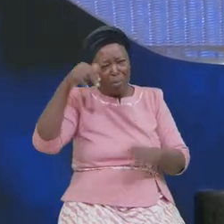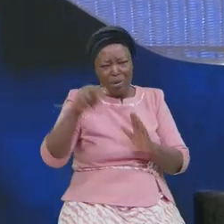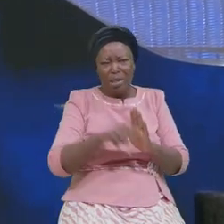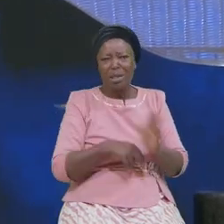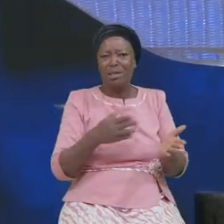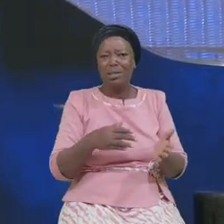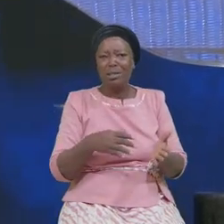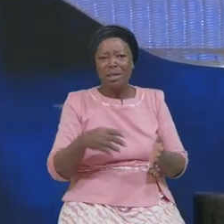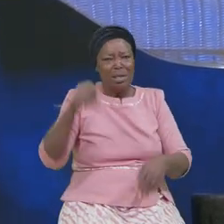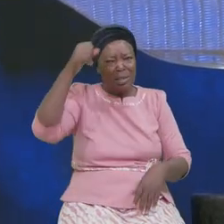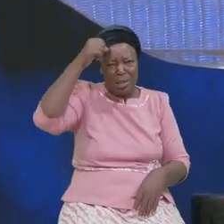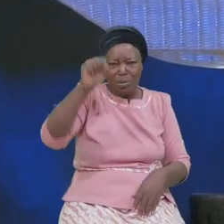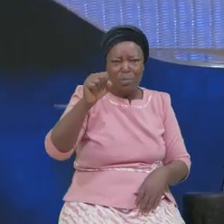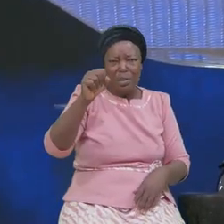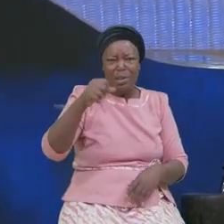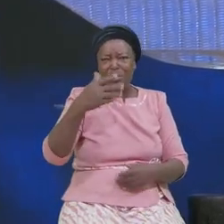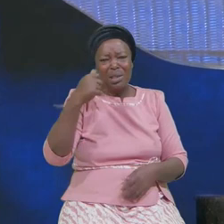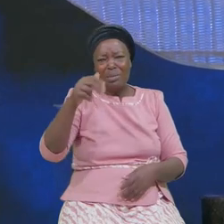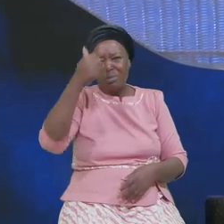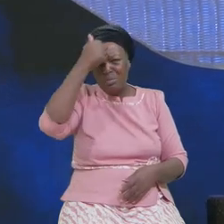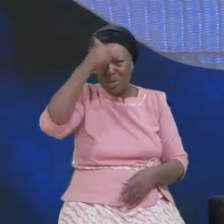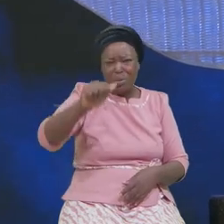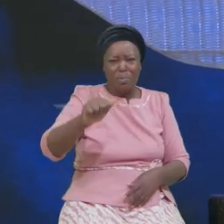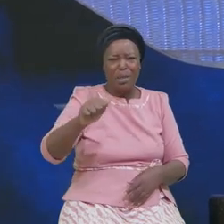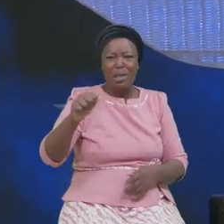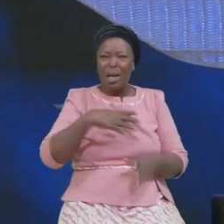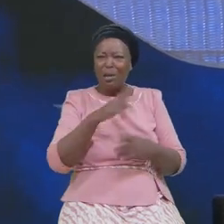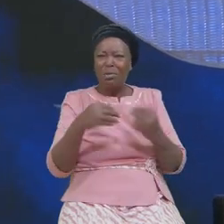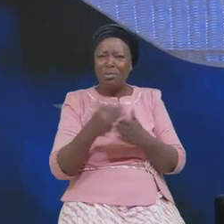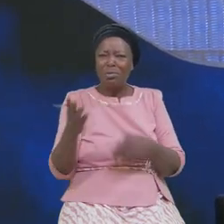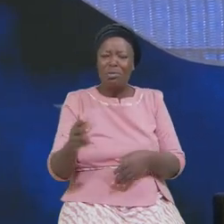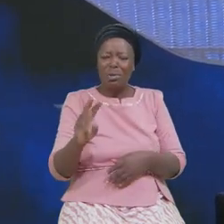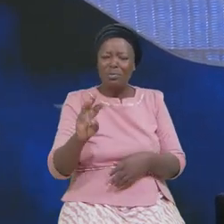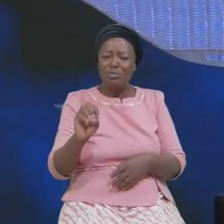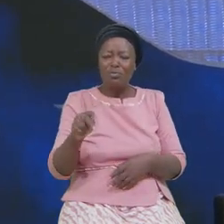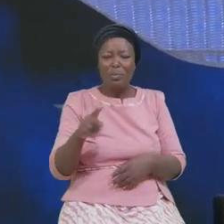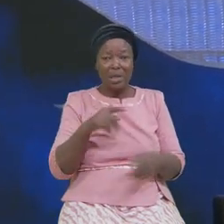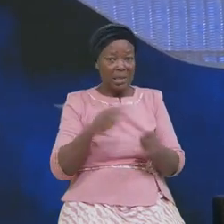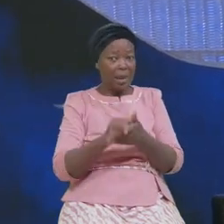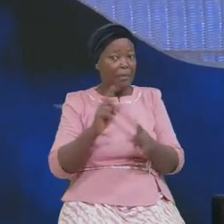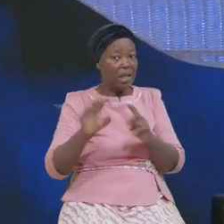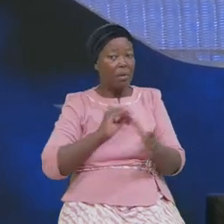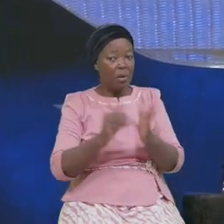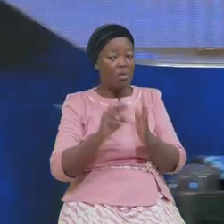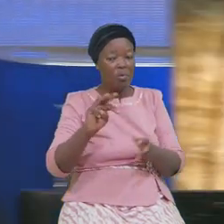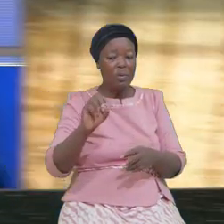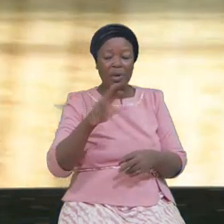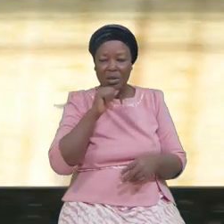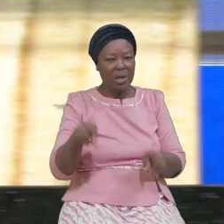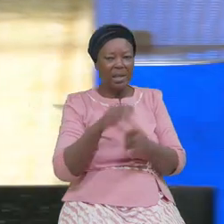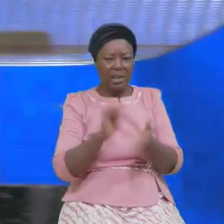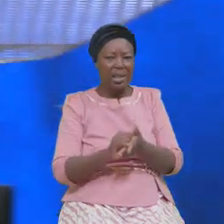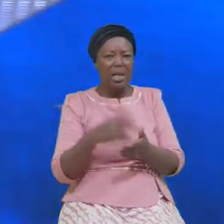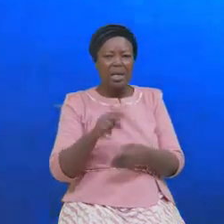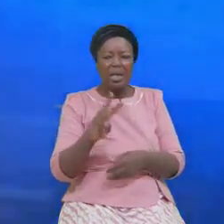the weapon of violence. It says our weapon, they are not like that of violence. The weapons of the